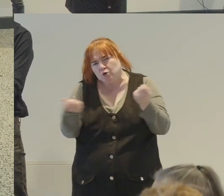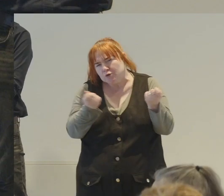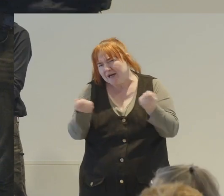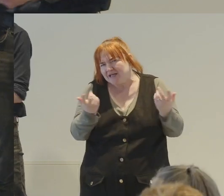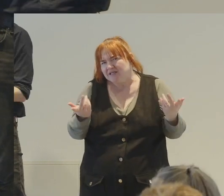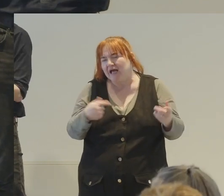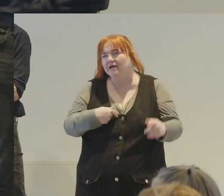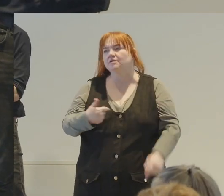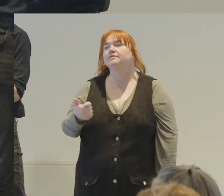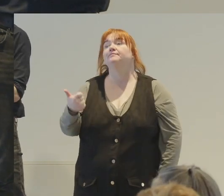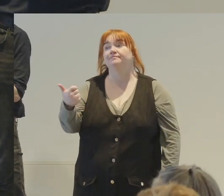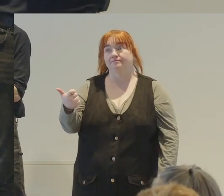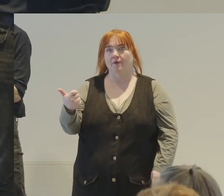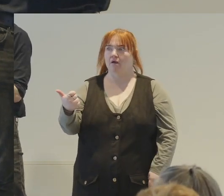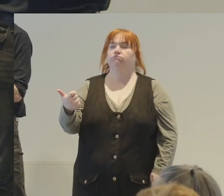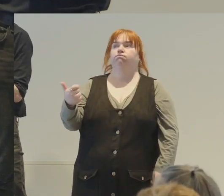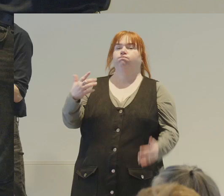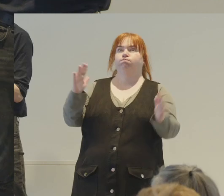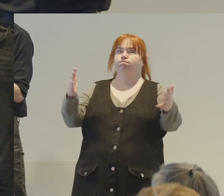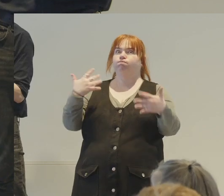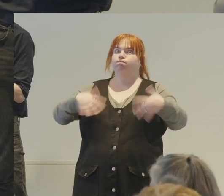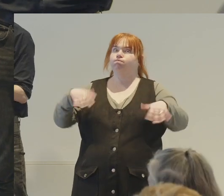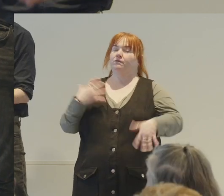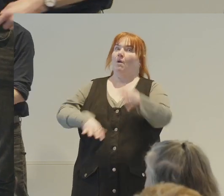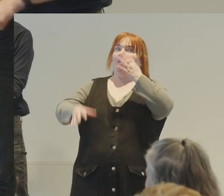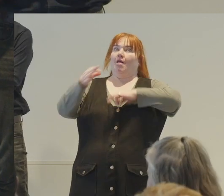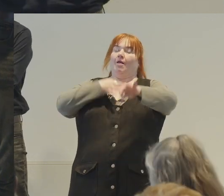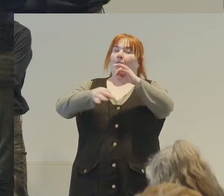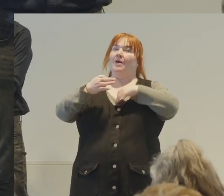Yeah, I like this is high level questioning. I like it.